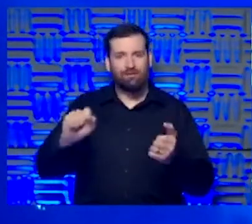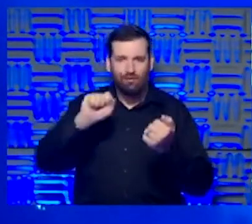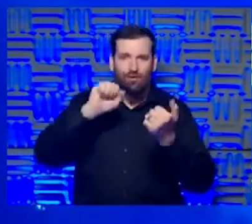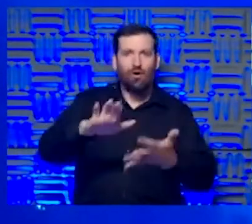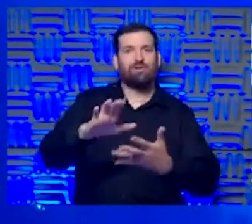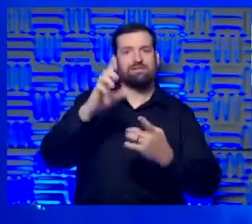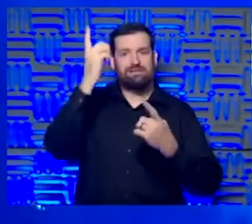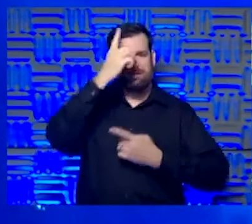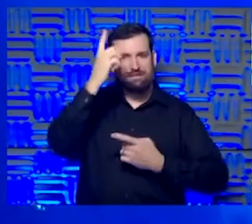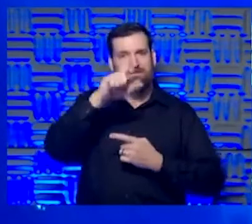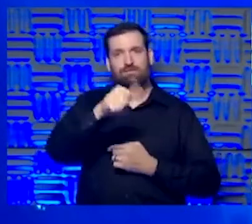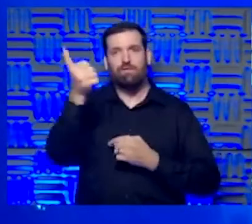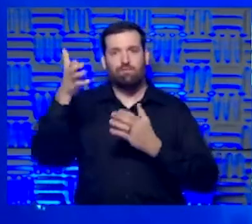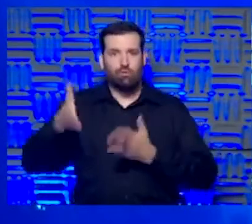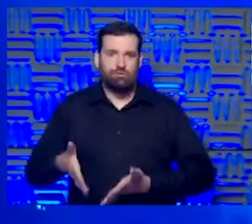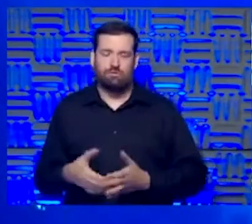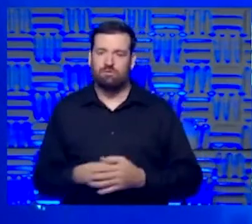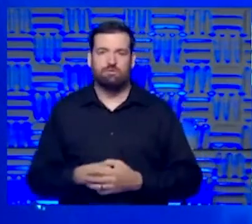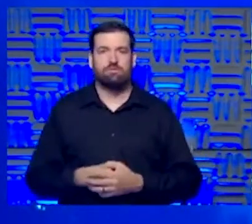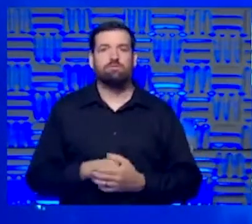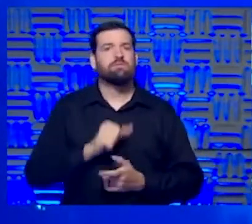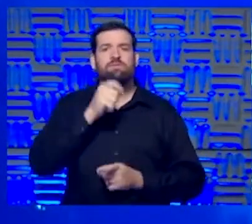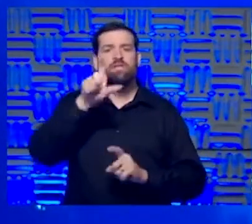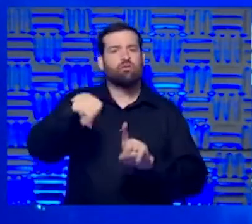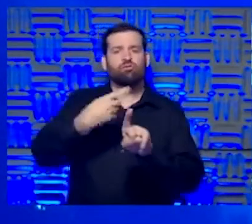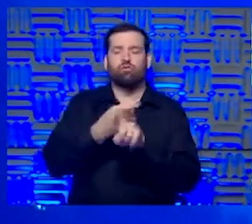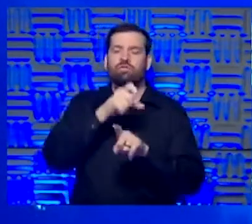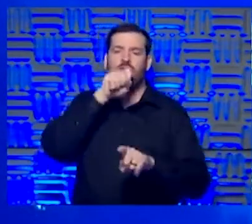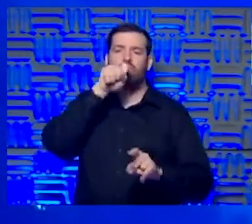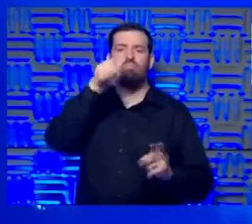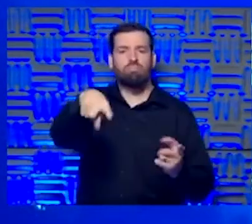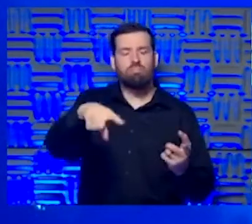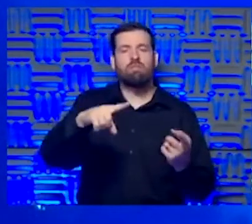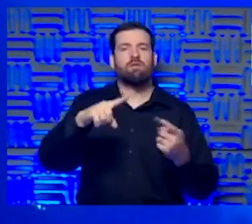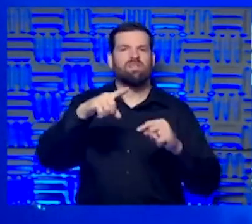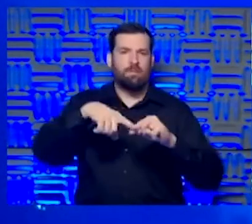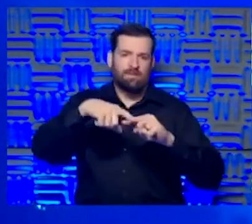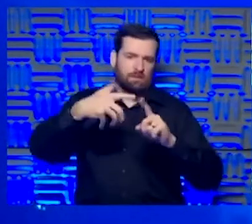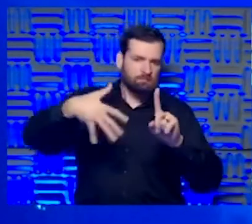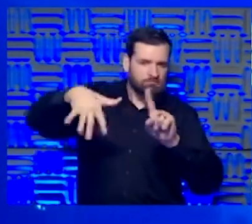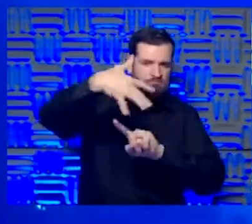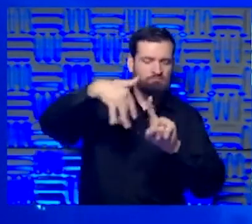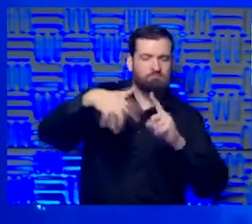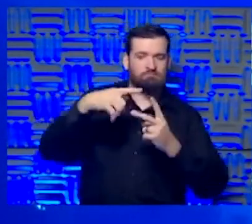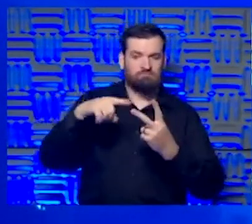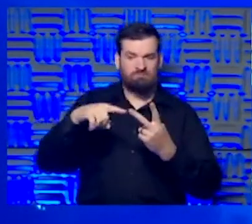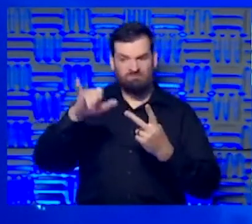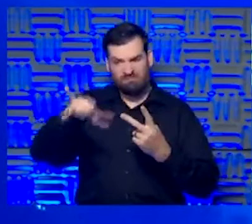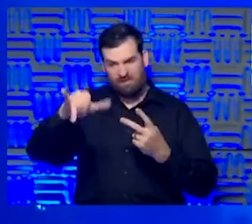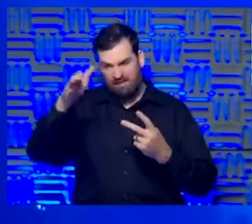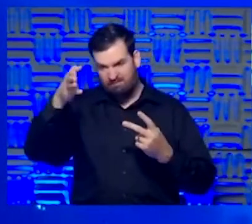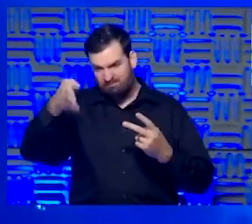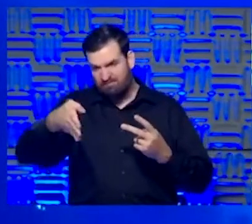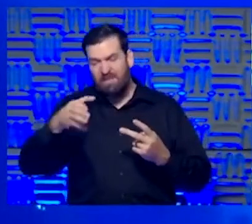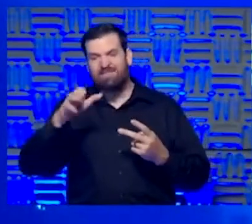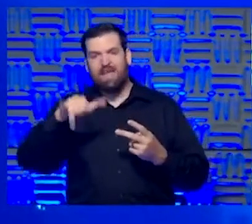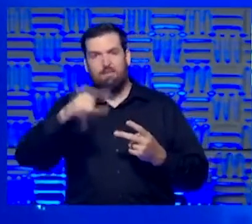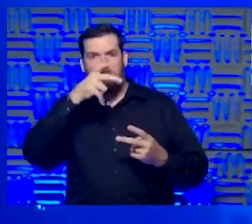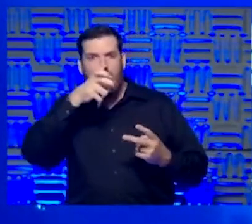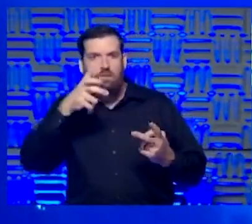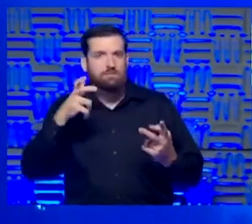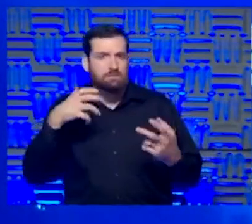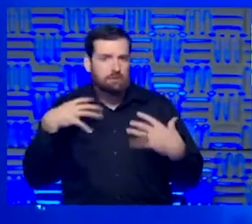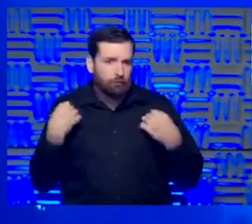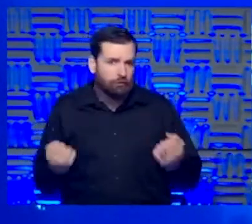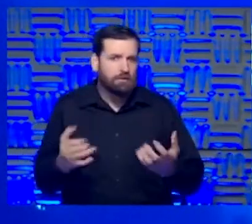in someone else. It's not just that you cough it out. It depends on what's around it, how healthy that particular bug is, how your